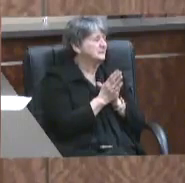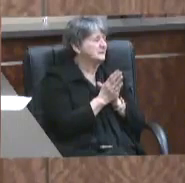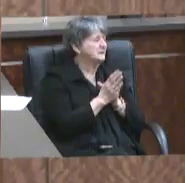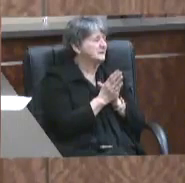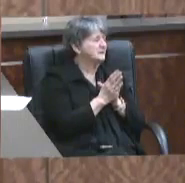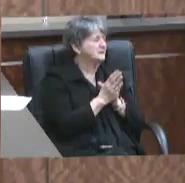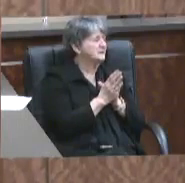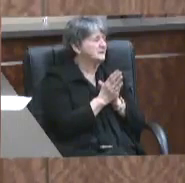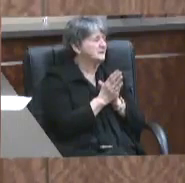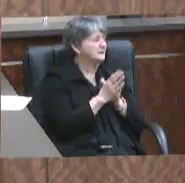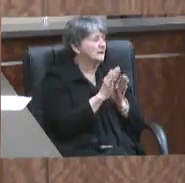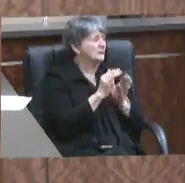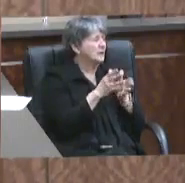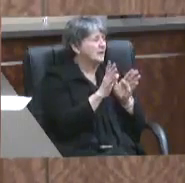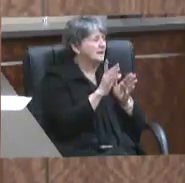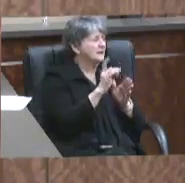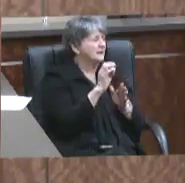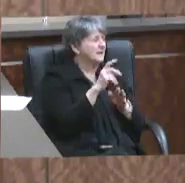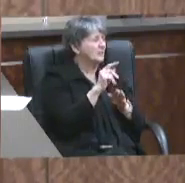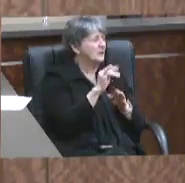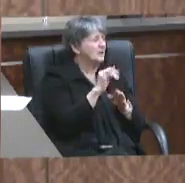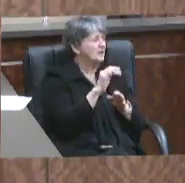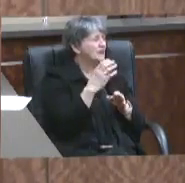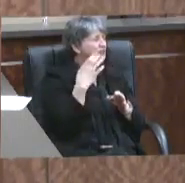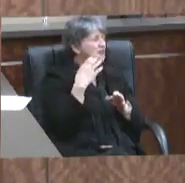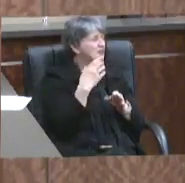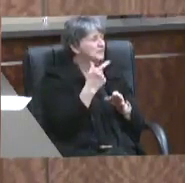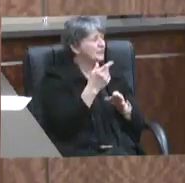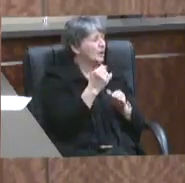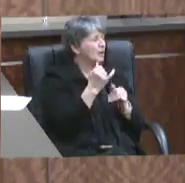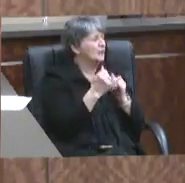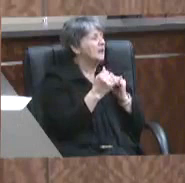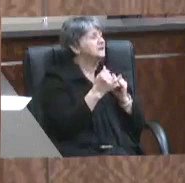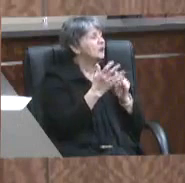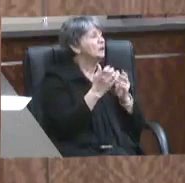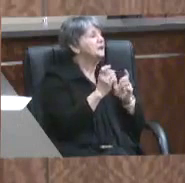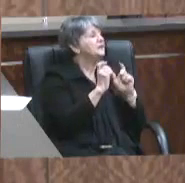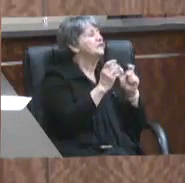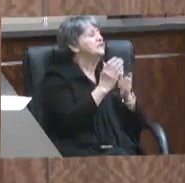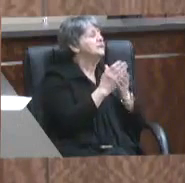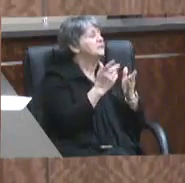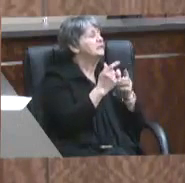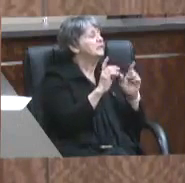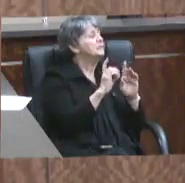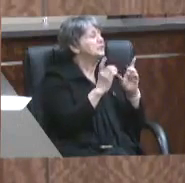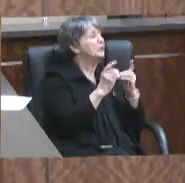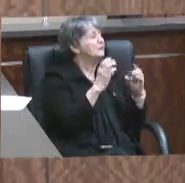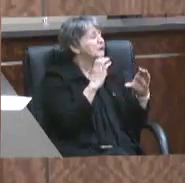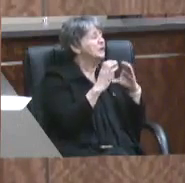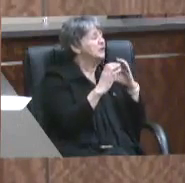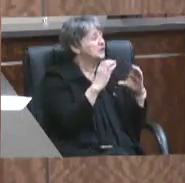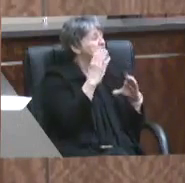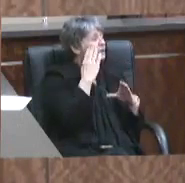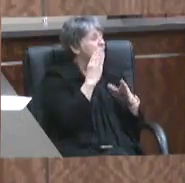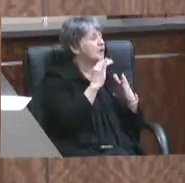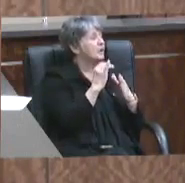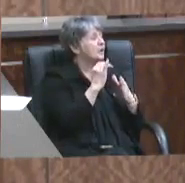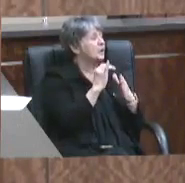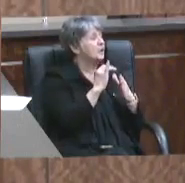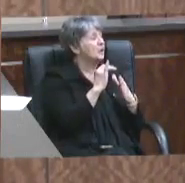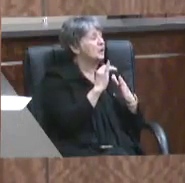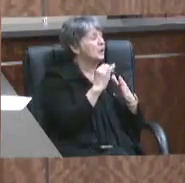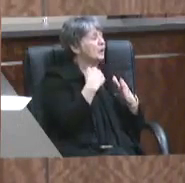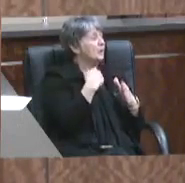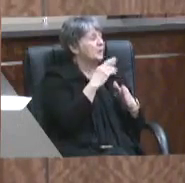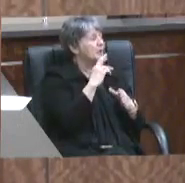I'm going to let the deputy chief go last. So I wanted to give you something from the Department of Communications. You know, we're all about media, and you